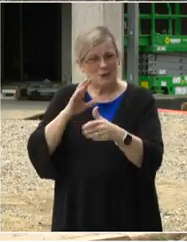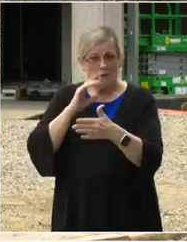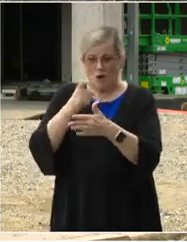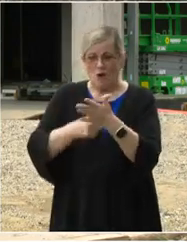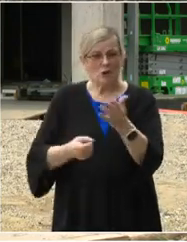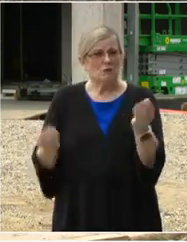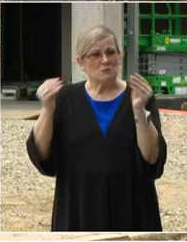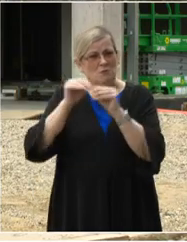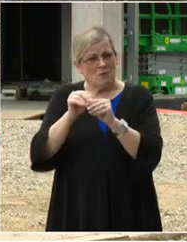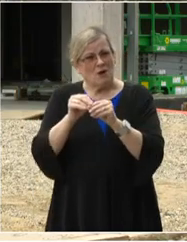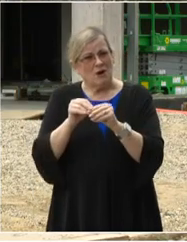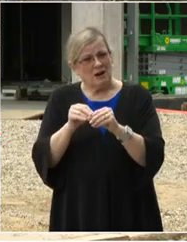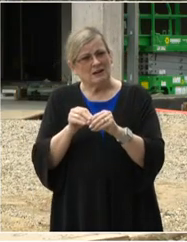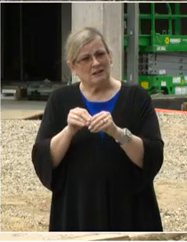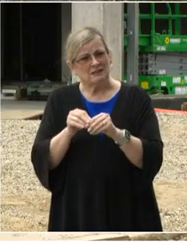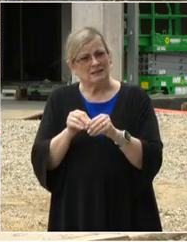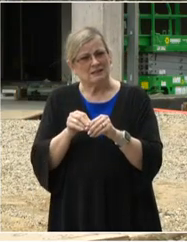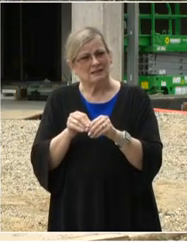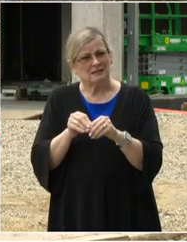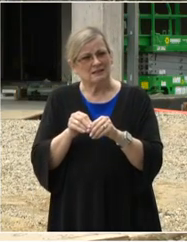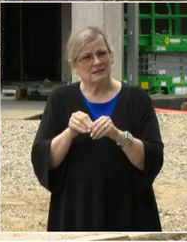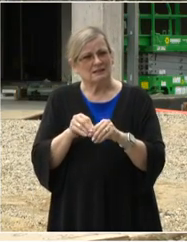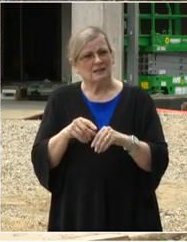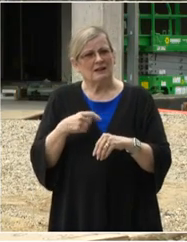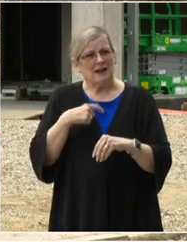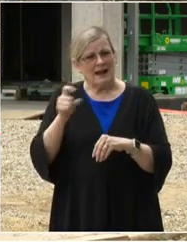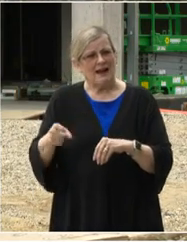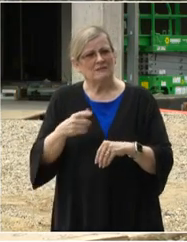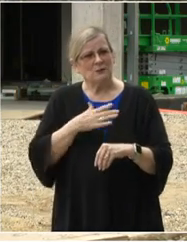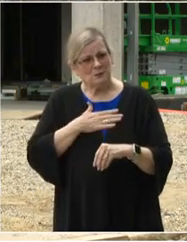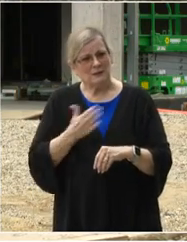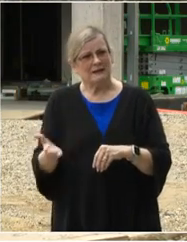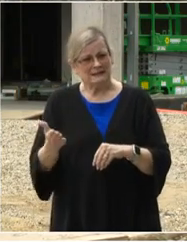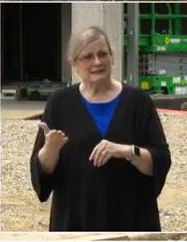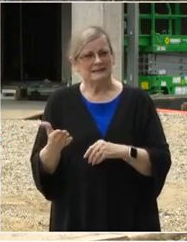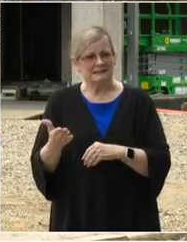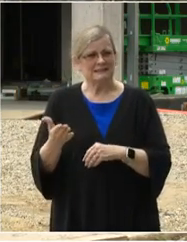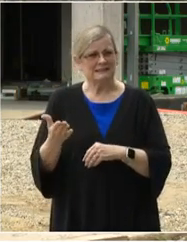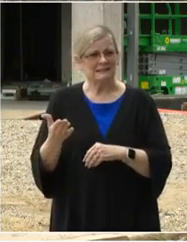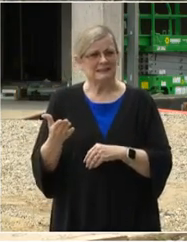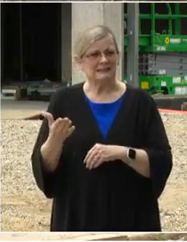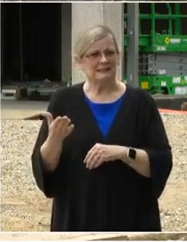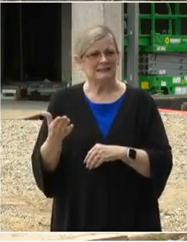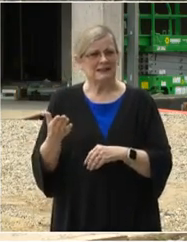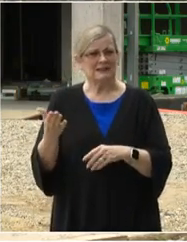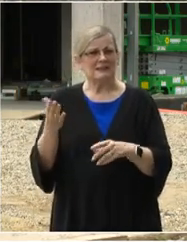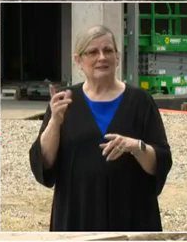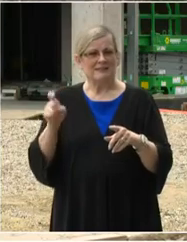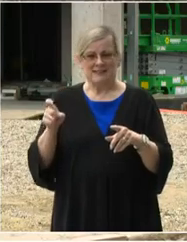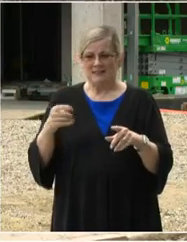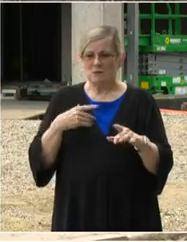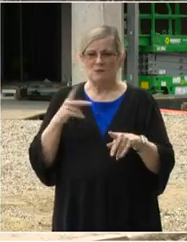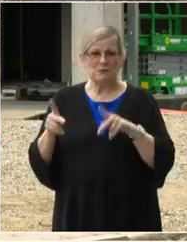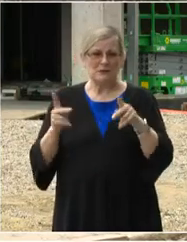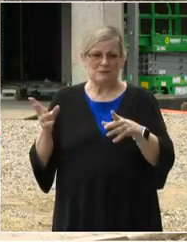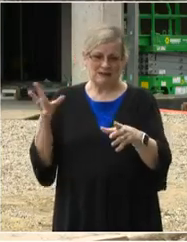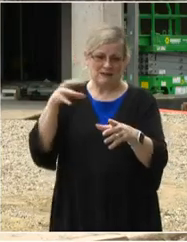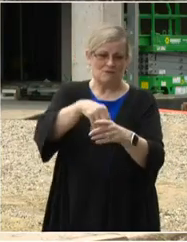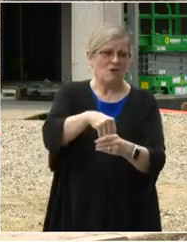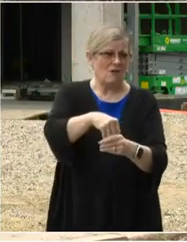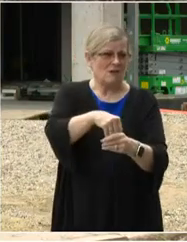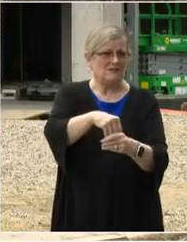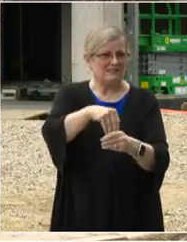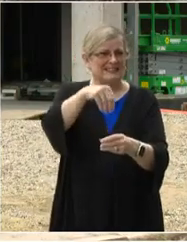So people have to be willing to have the public get involved in an affordable